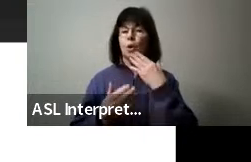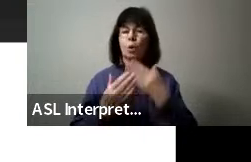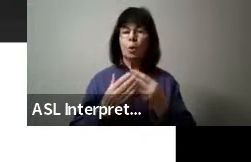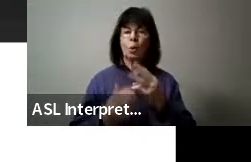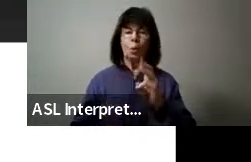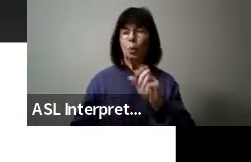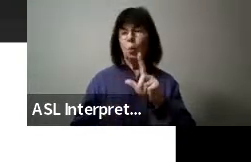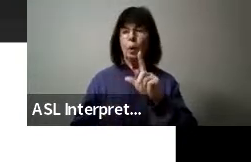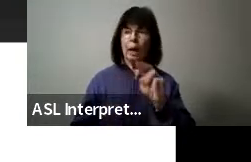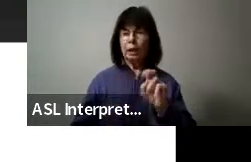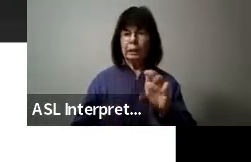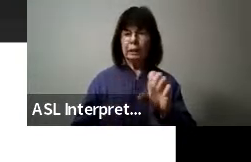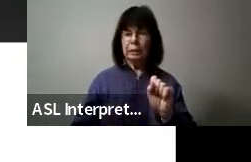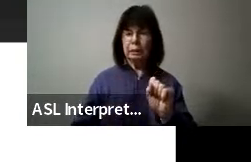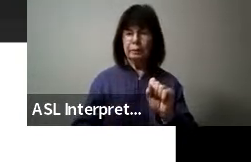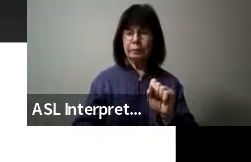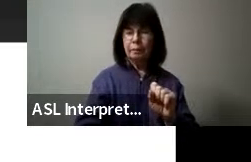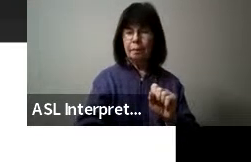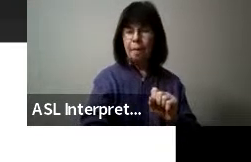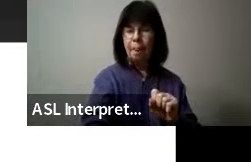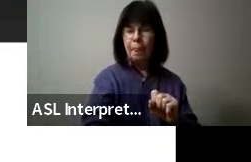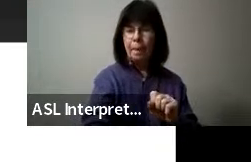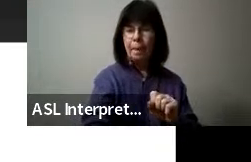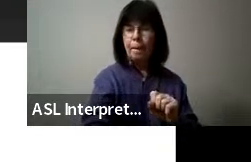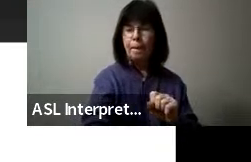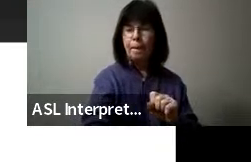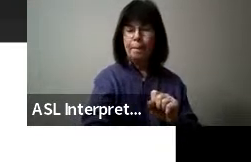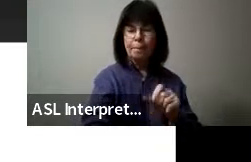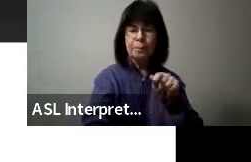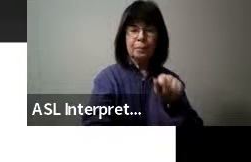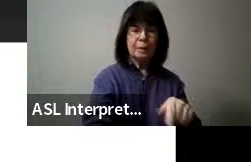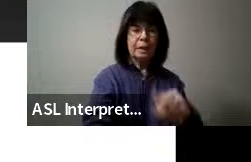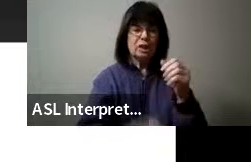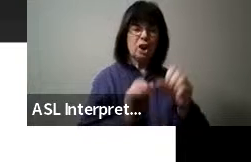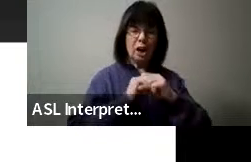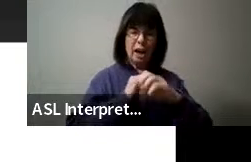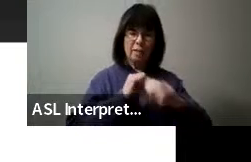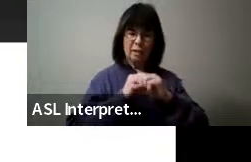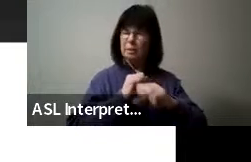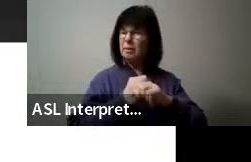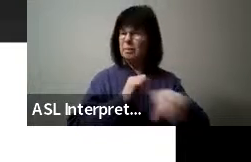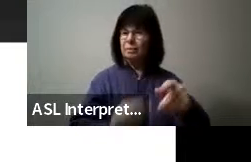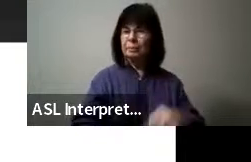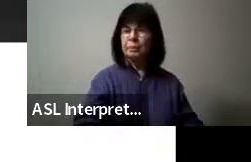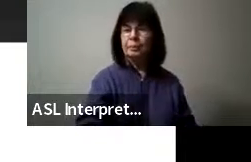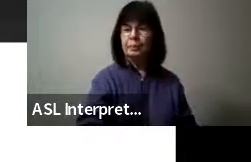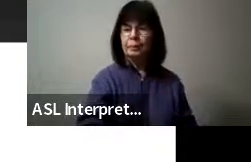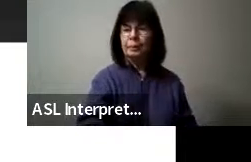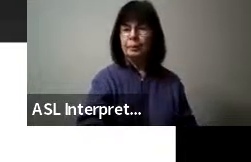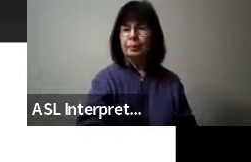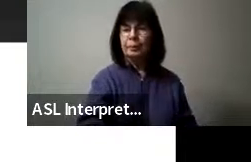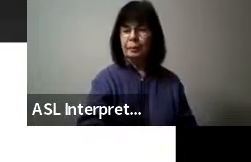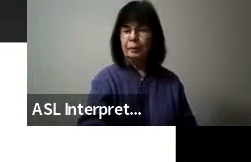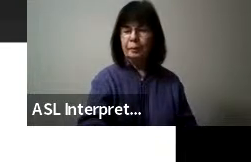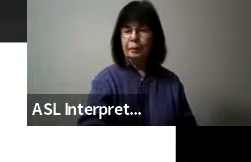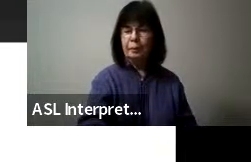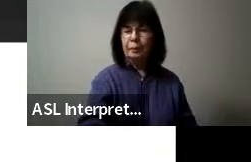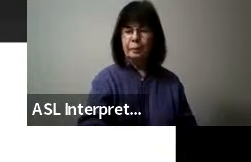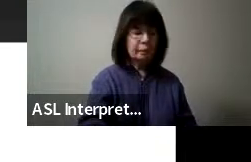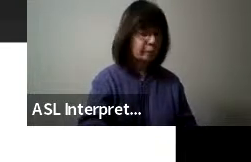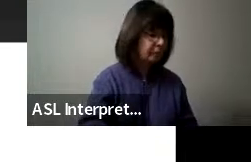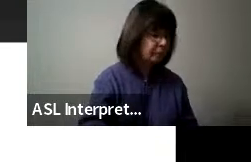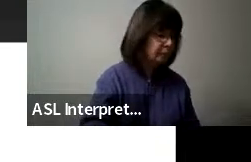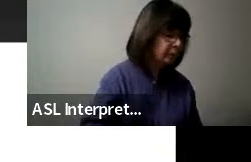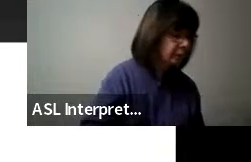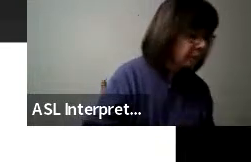So these are targeted digital and social media ads. So what I usually like to do is tell folks, if you've